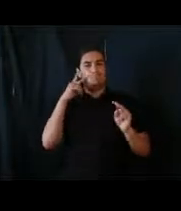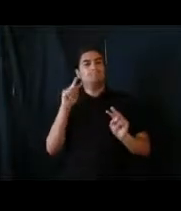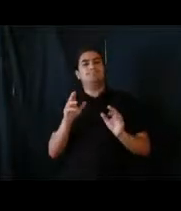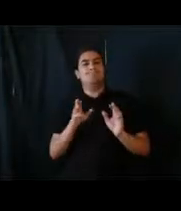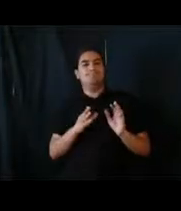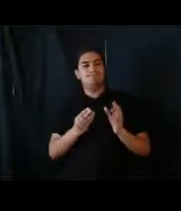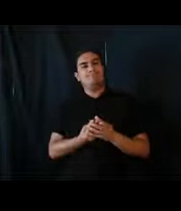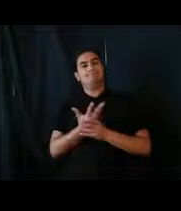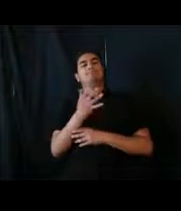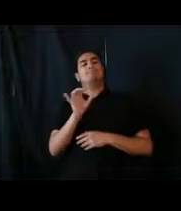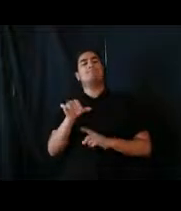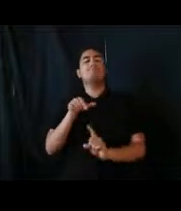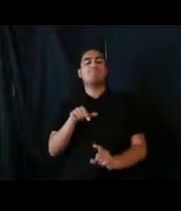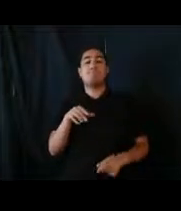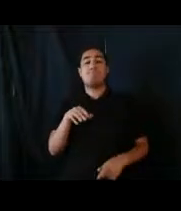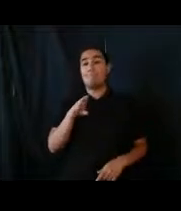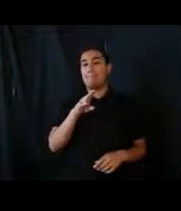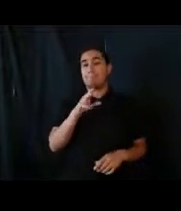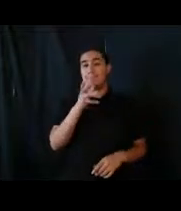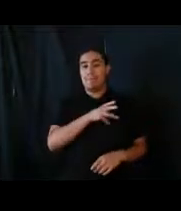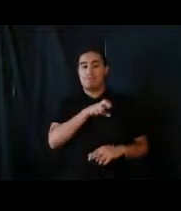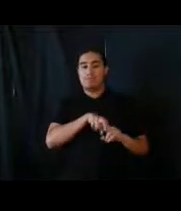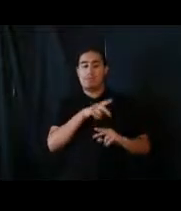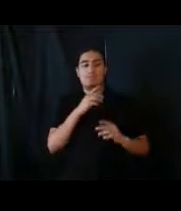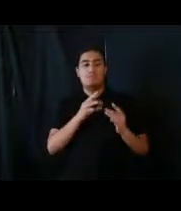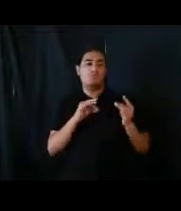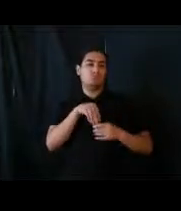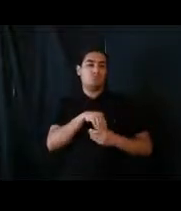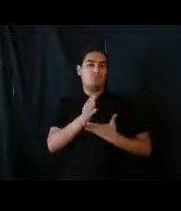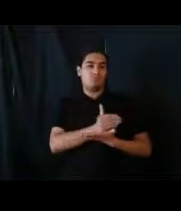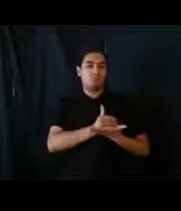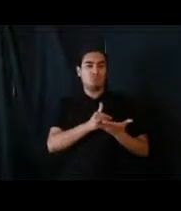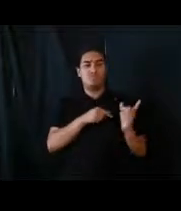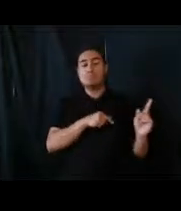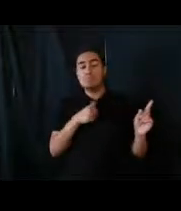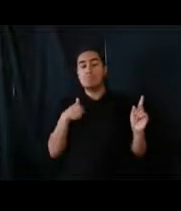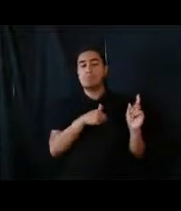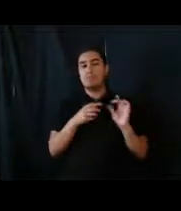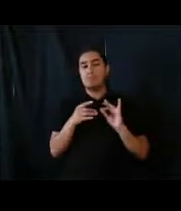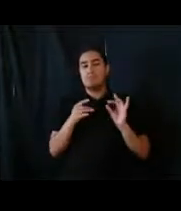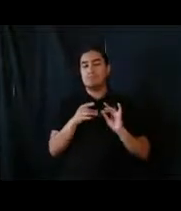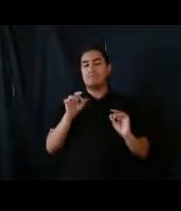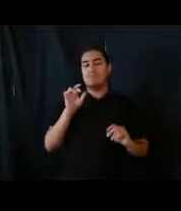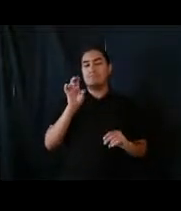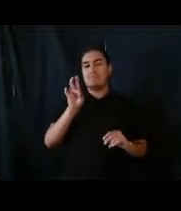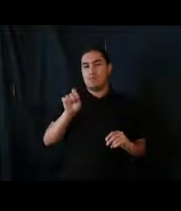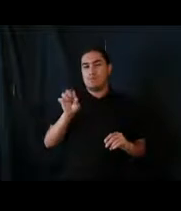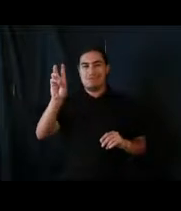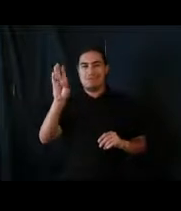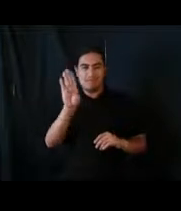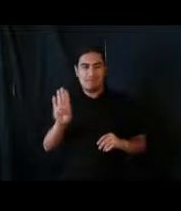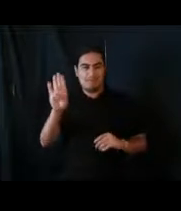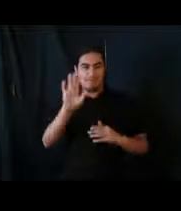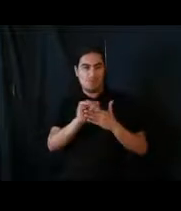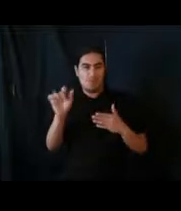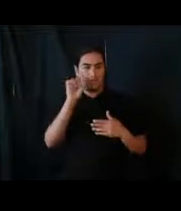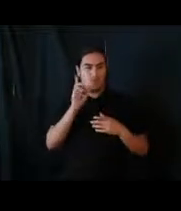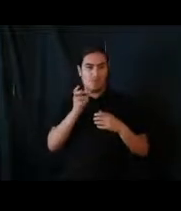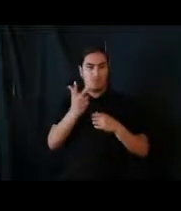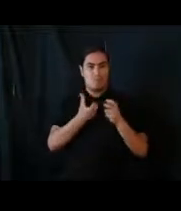madam chair as uh mentioned in the budget we had uh 7.6 billion dollars for the next three years of